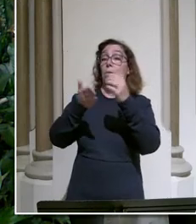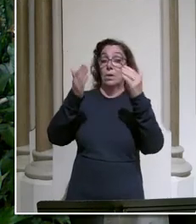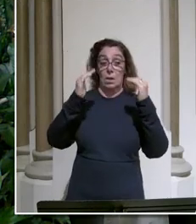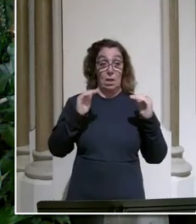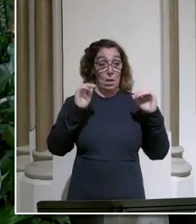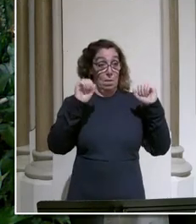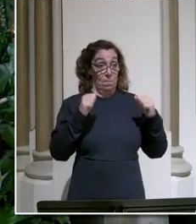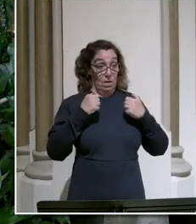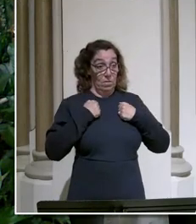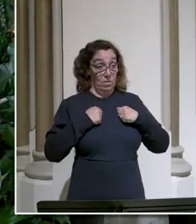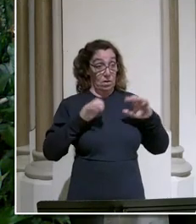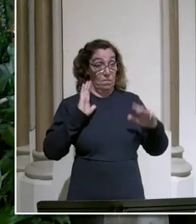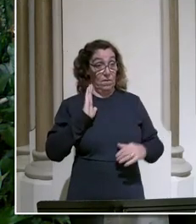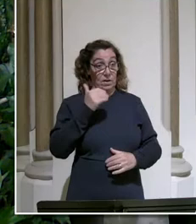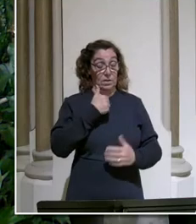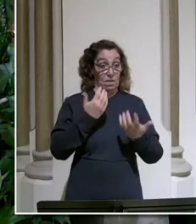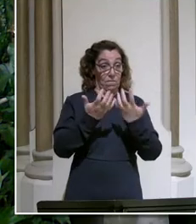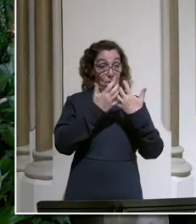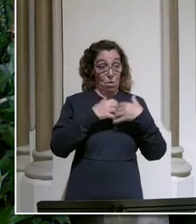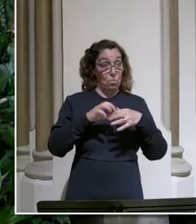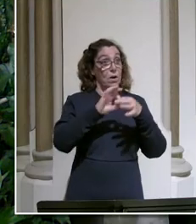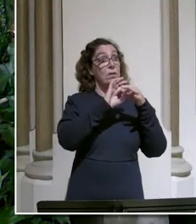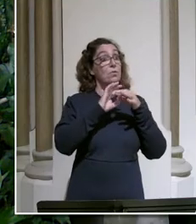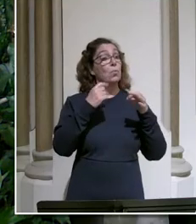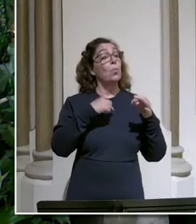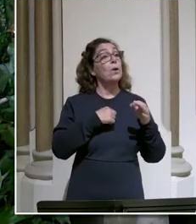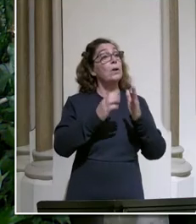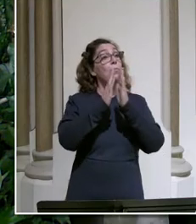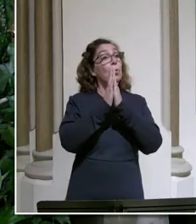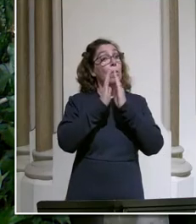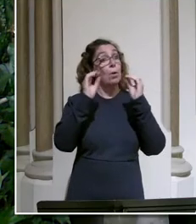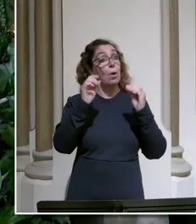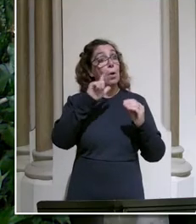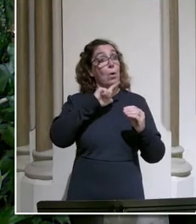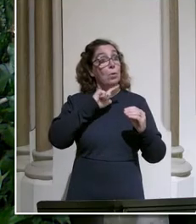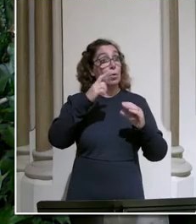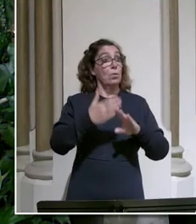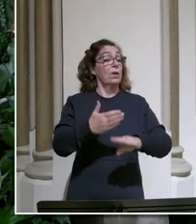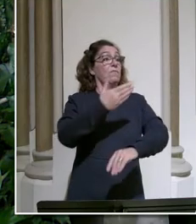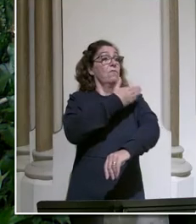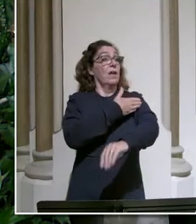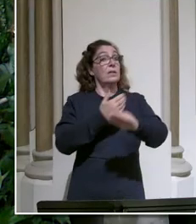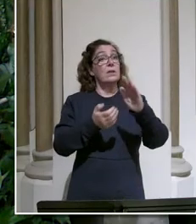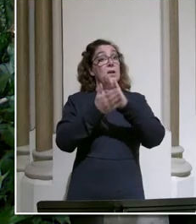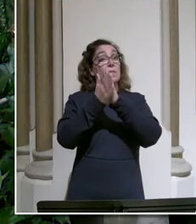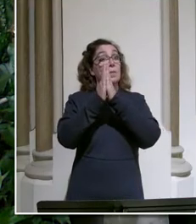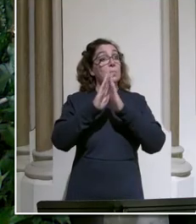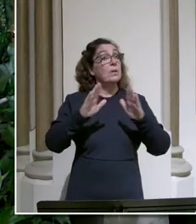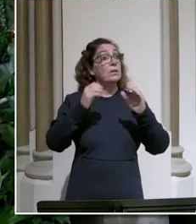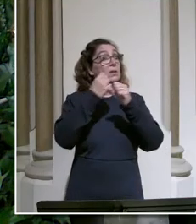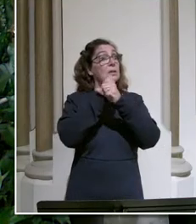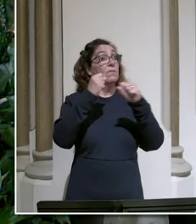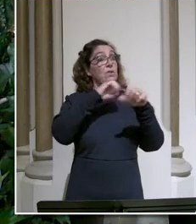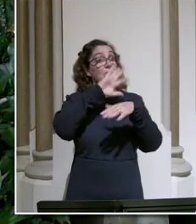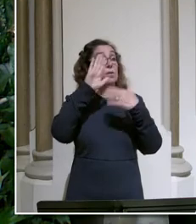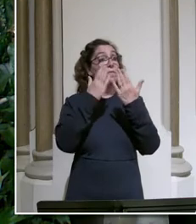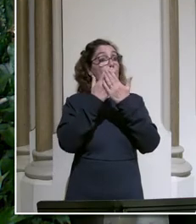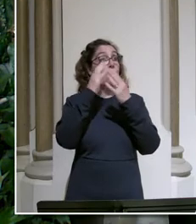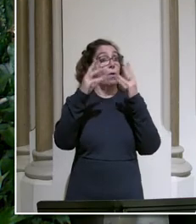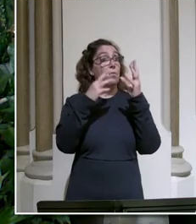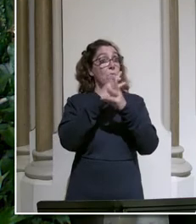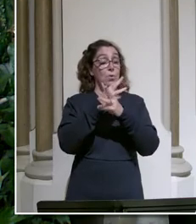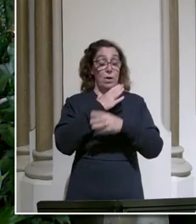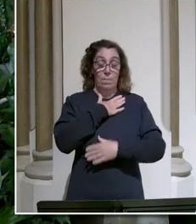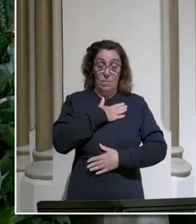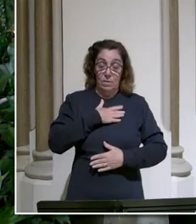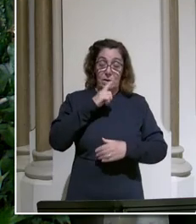the sacrifice of our reconciliation, we pray, O Lord, advance the peace and salvation of all the world. Be